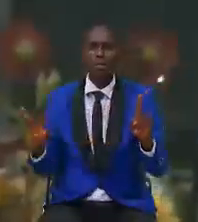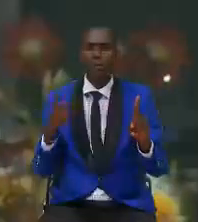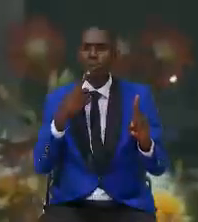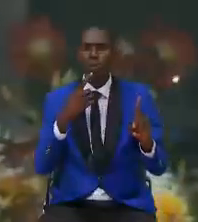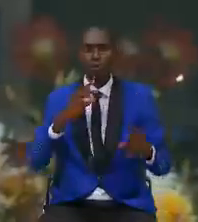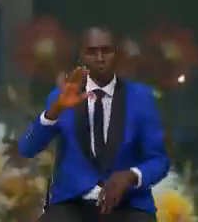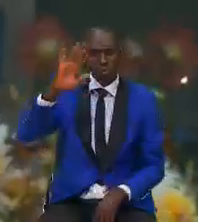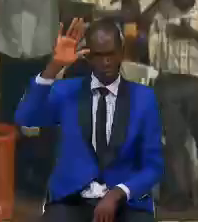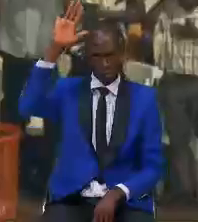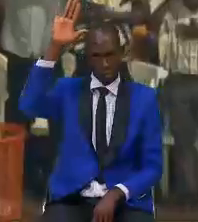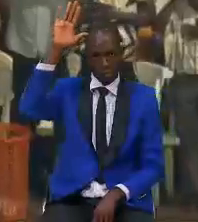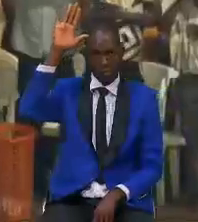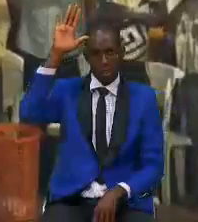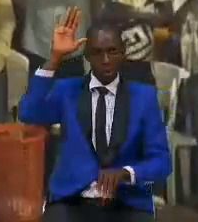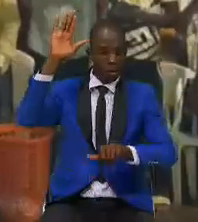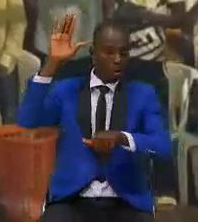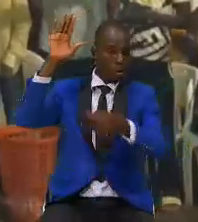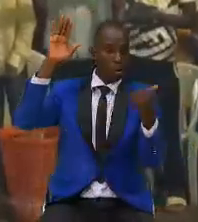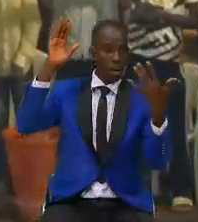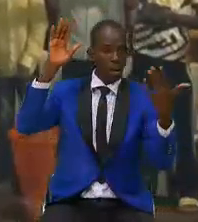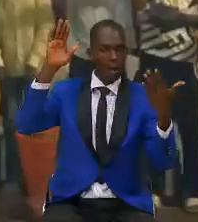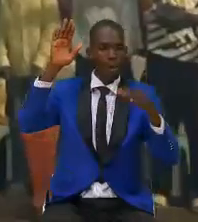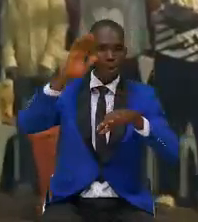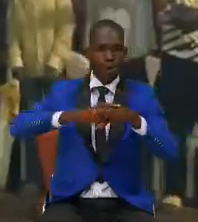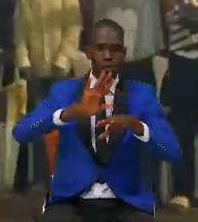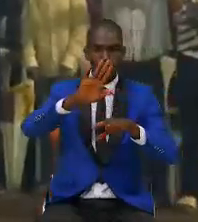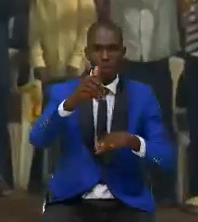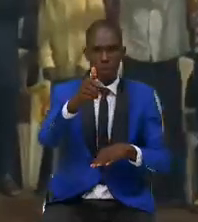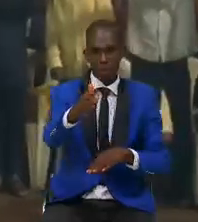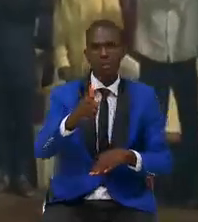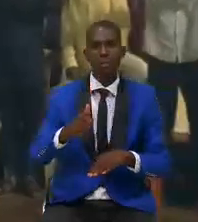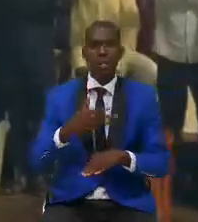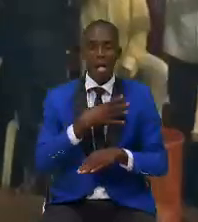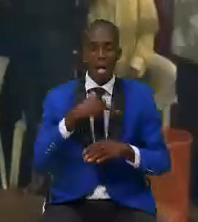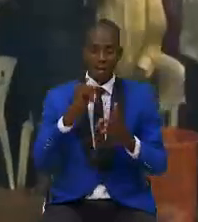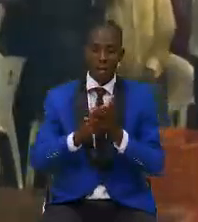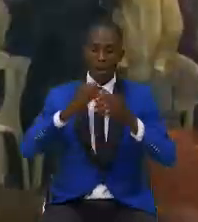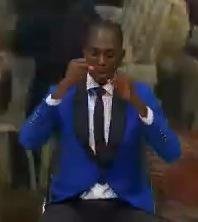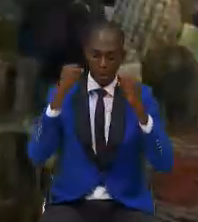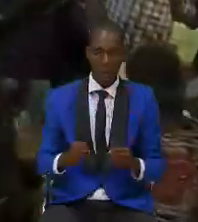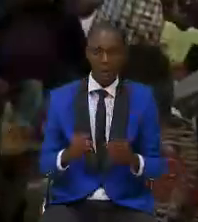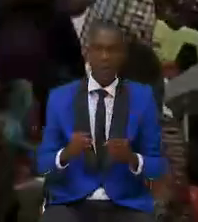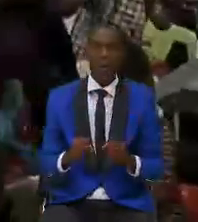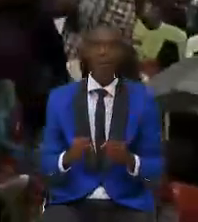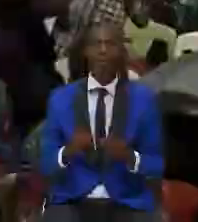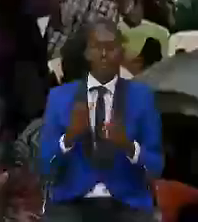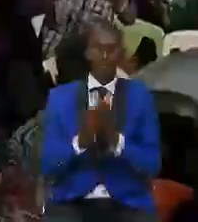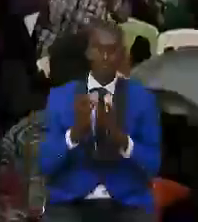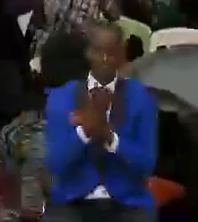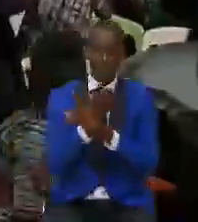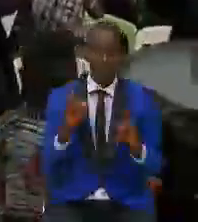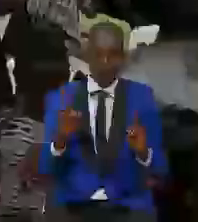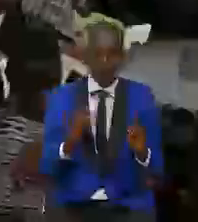Anybody ready there? Raise up that hand and lay the other hand on yourself. And that